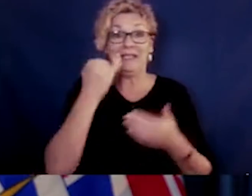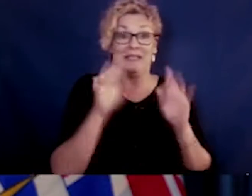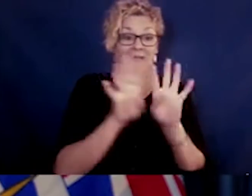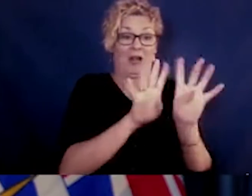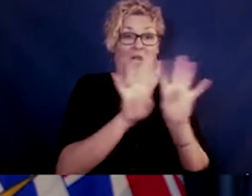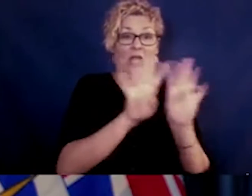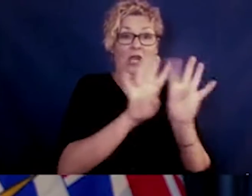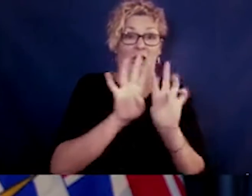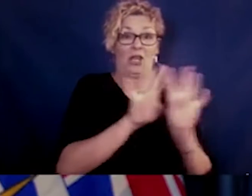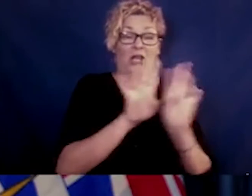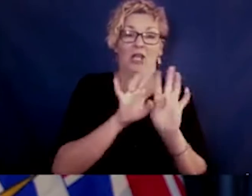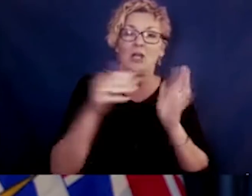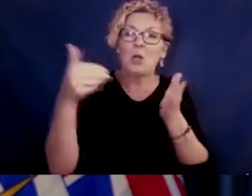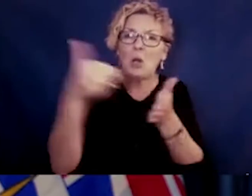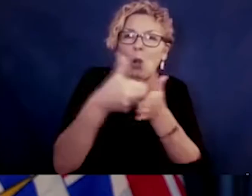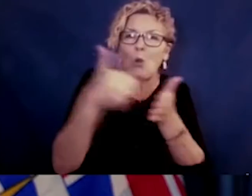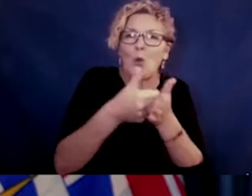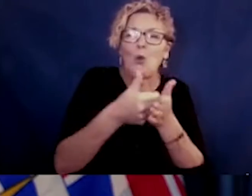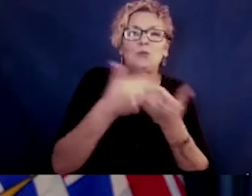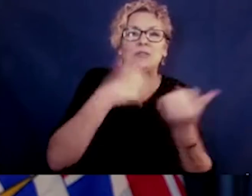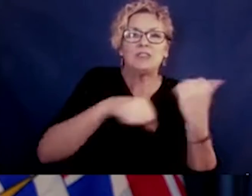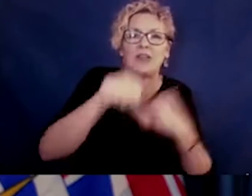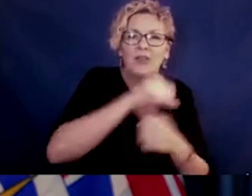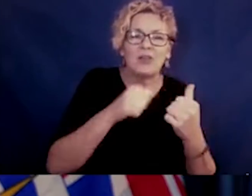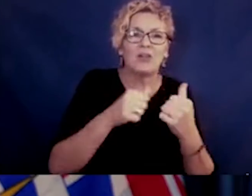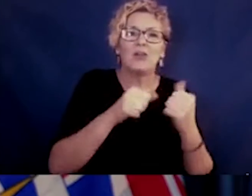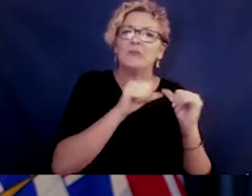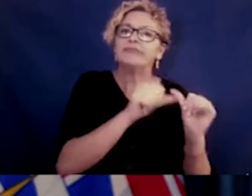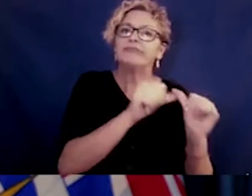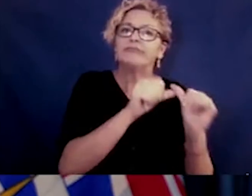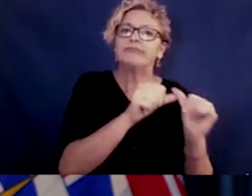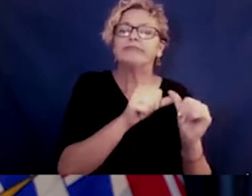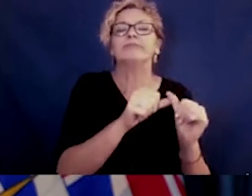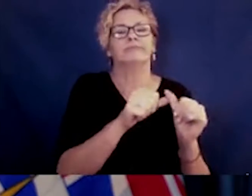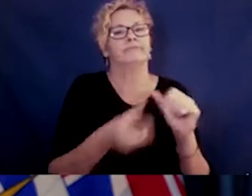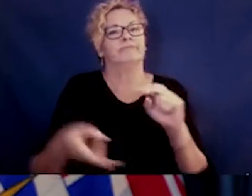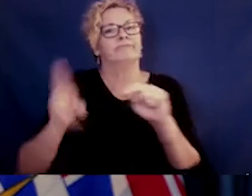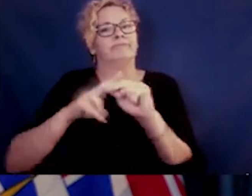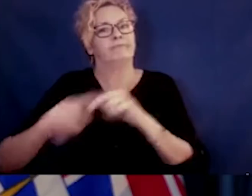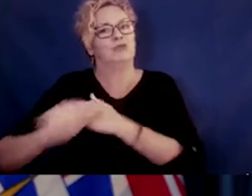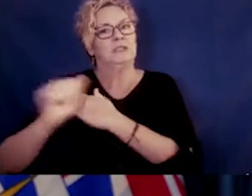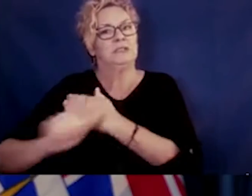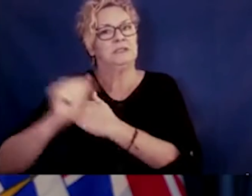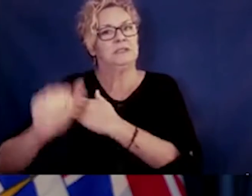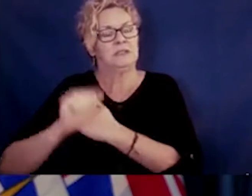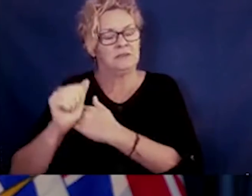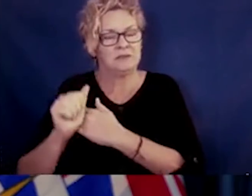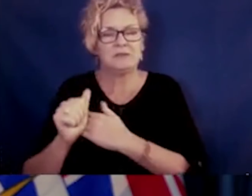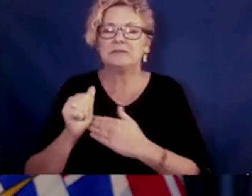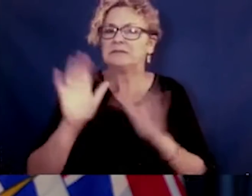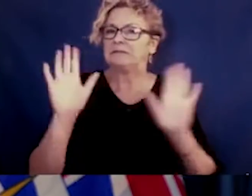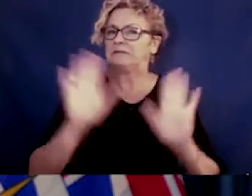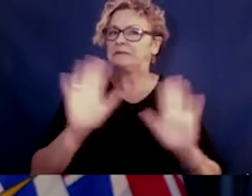need to ensure we are keeping ourselves and our loved ones safe. And the best way to do that is to follow our COVID-19